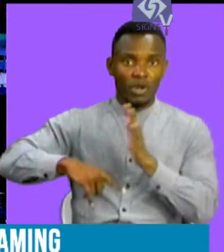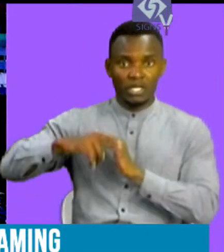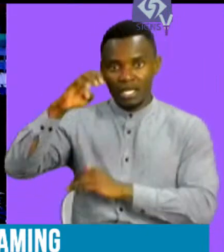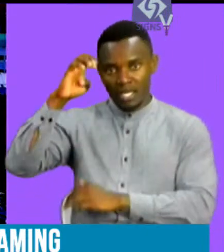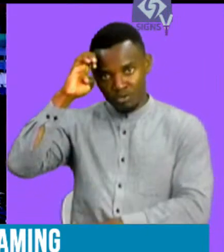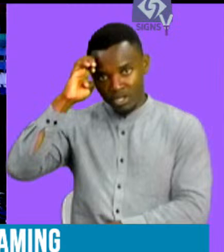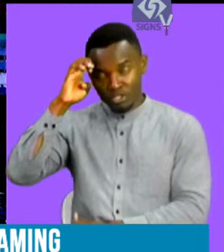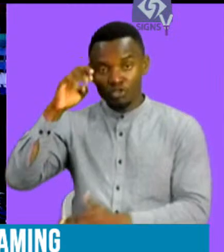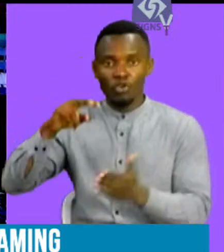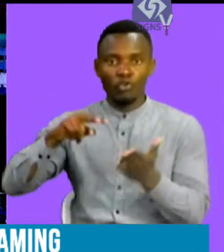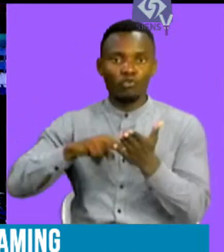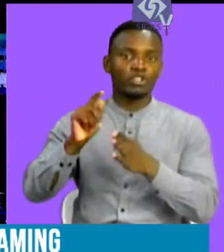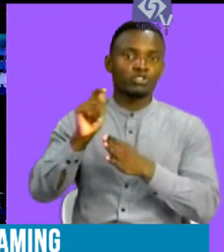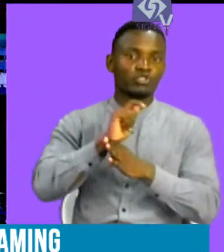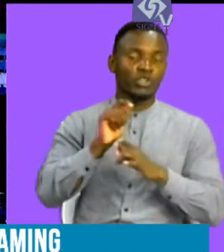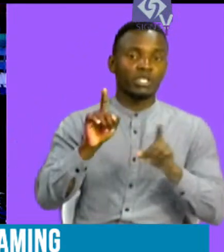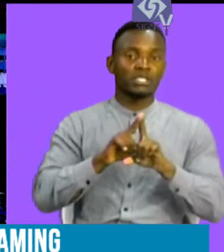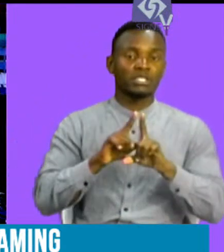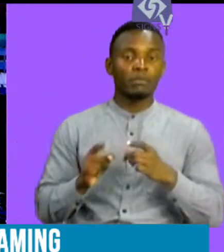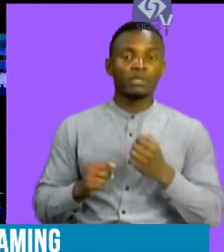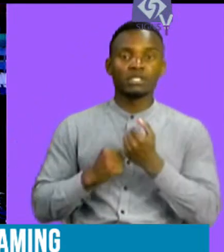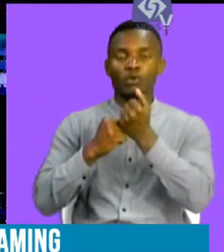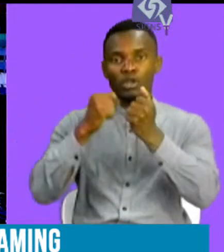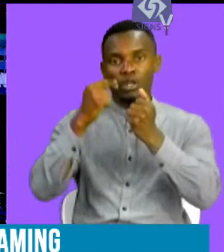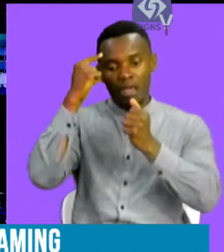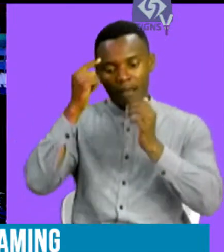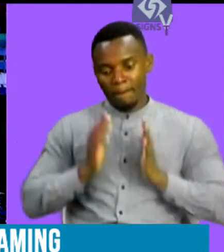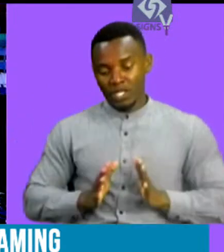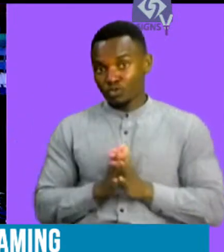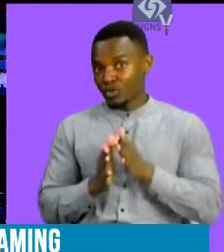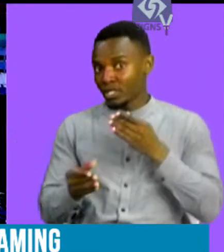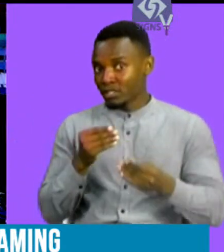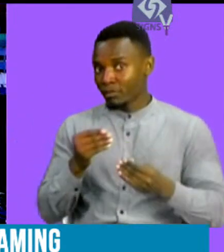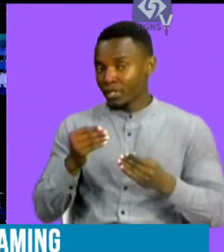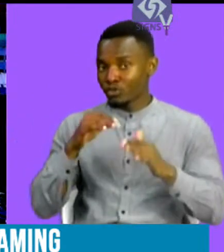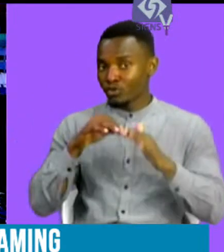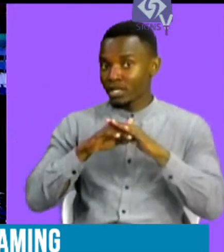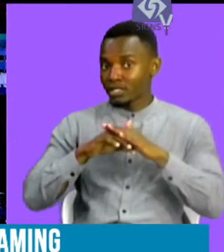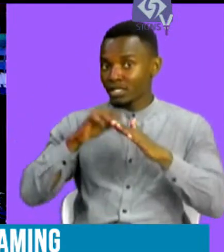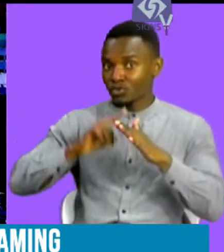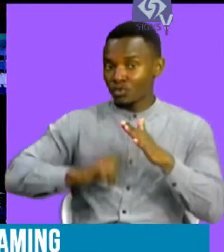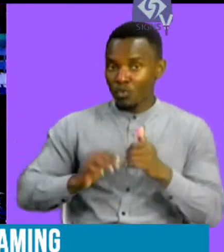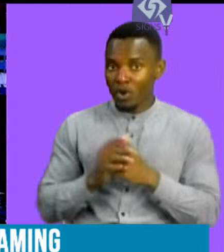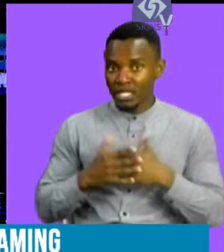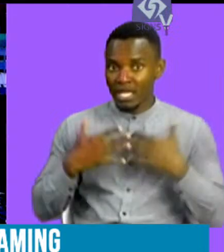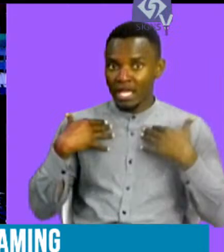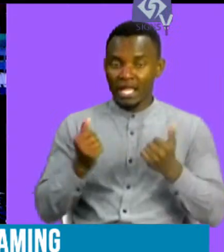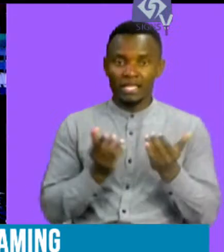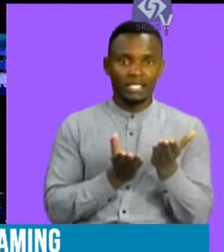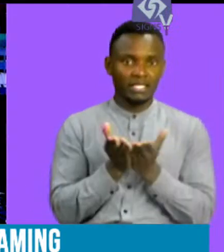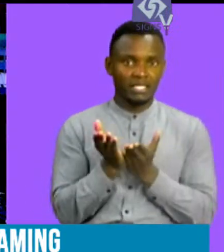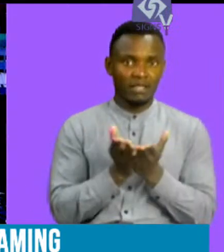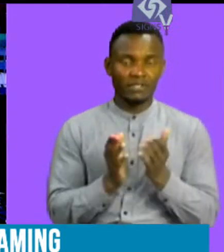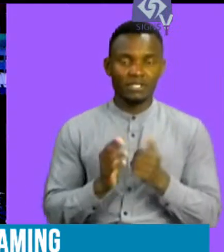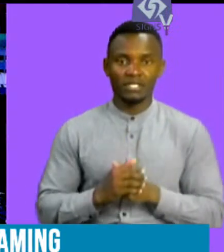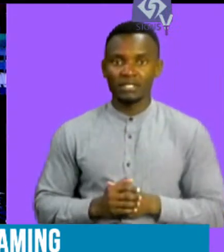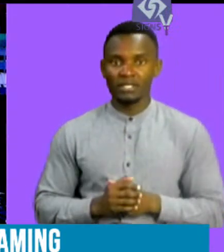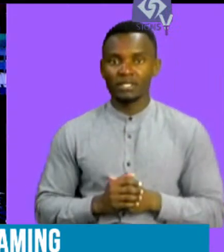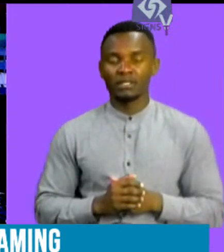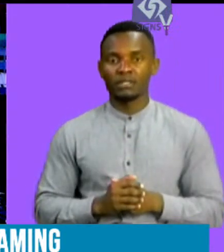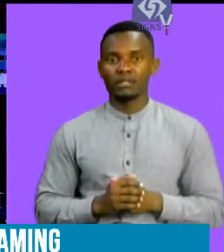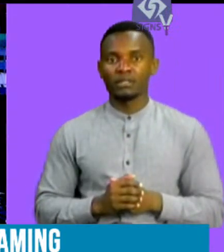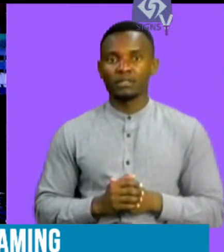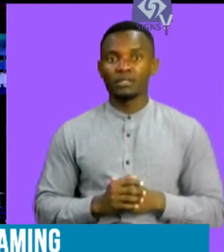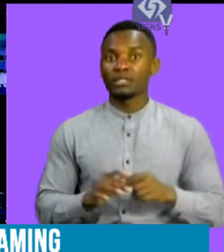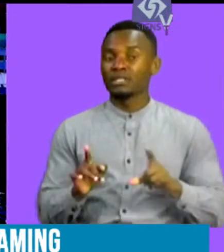vocational training, but as well as supporting persons with disabilities access health services. I would once again like to wish you